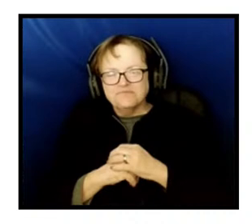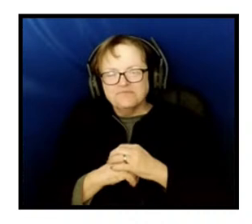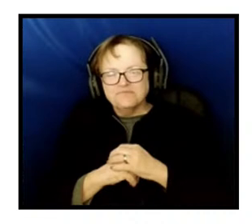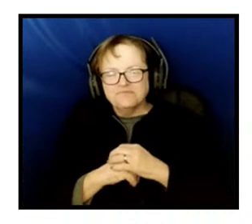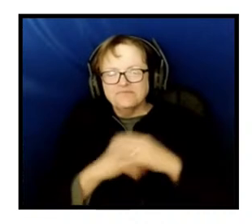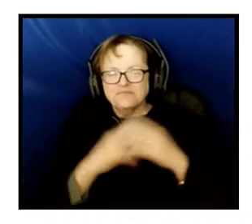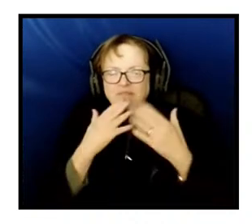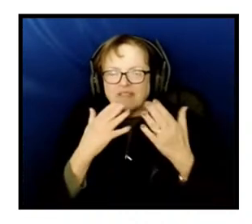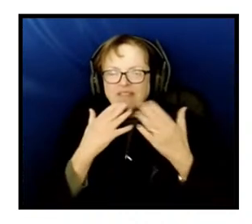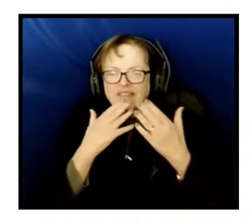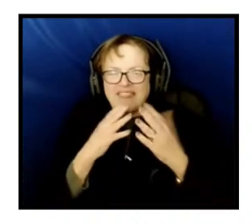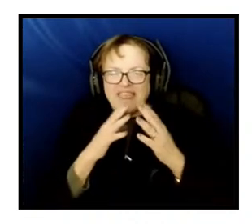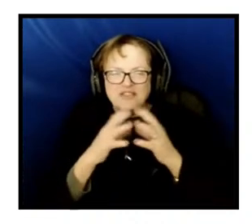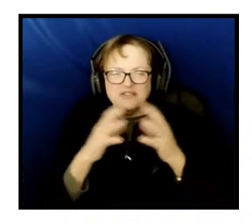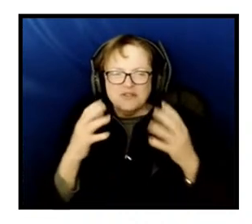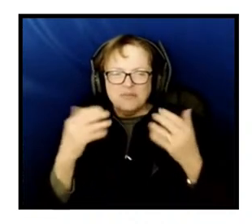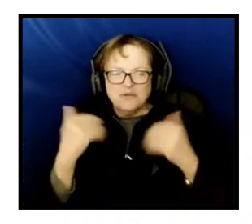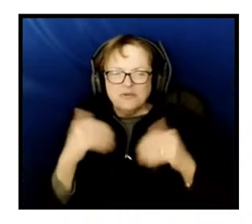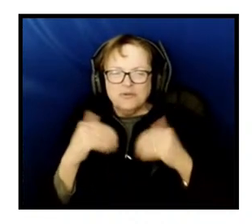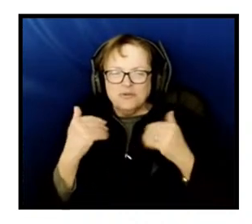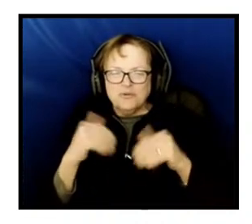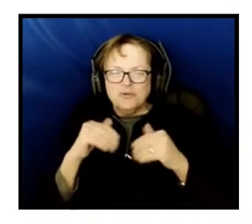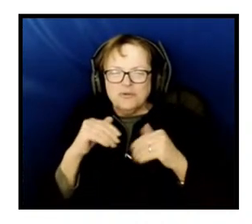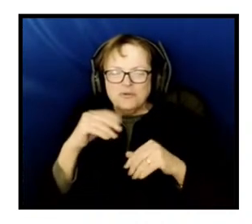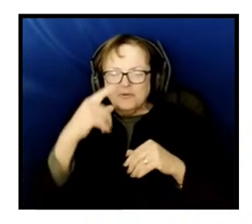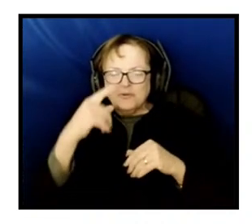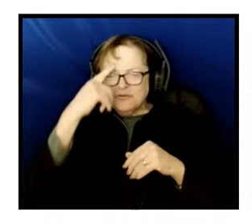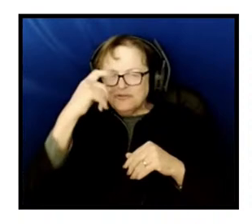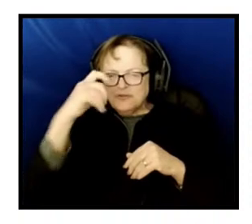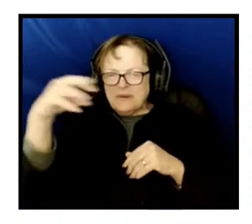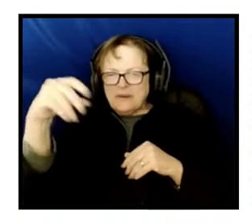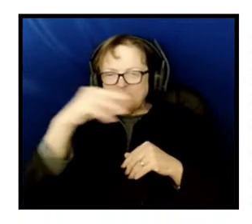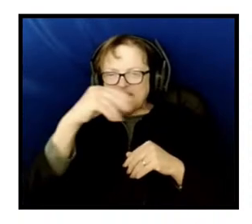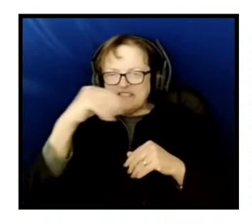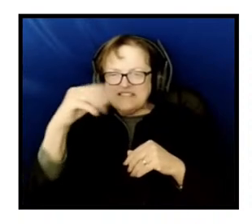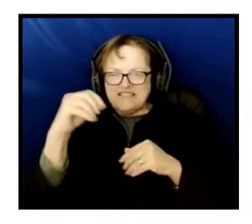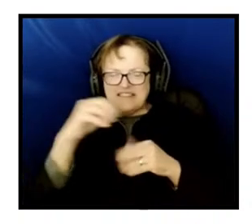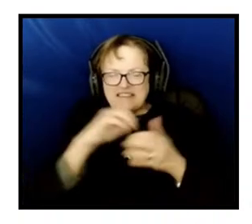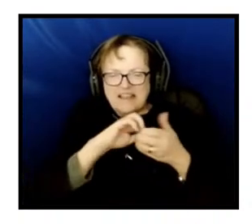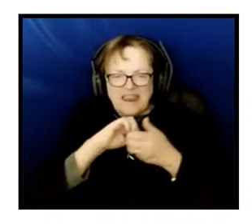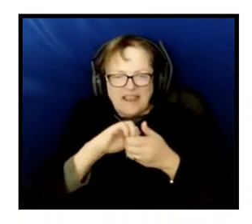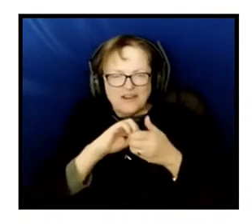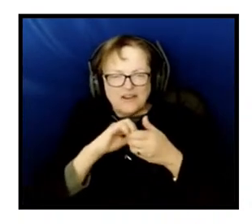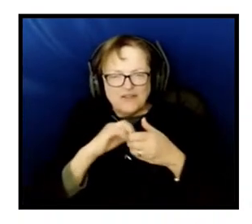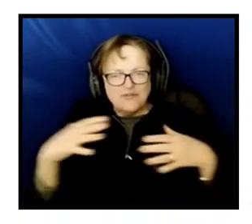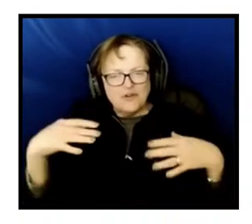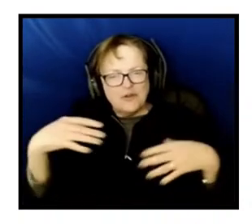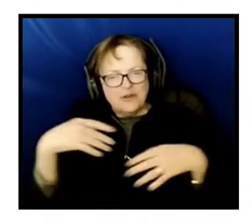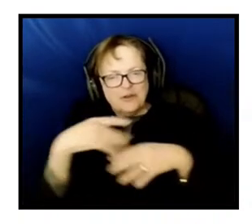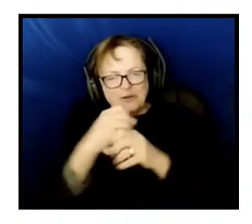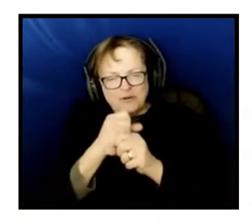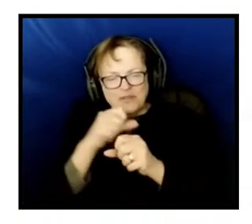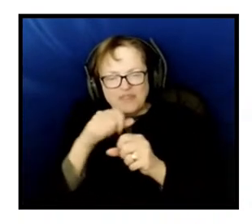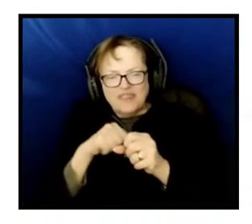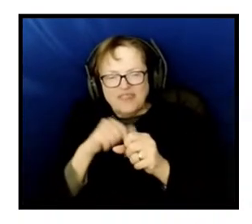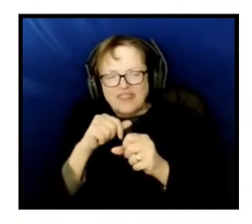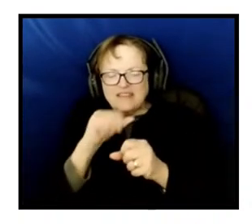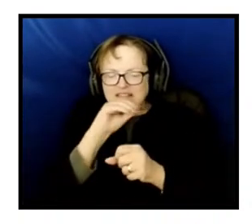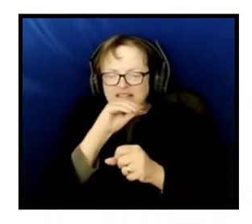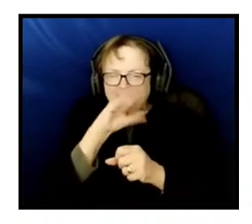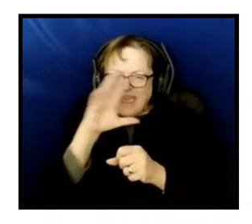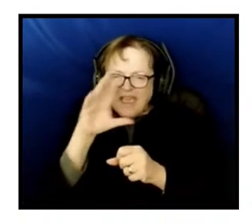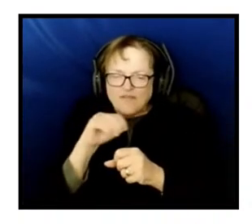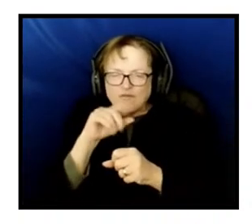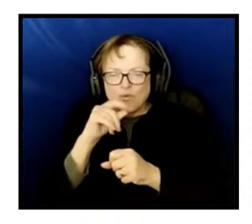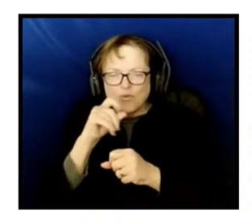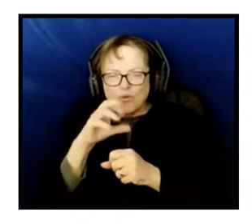Thank you so much, Dreamseed Collective, for closing us out with the sacred project of Afro-queer healing